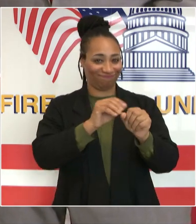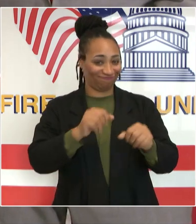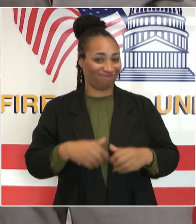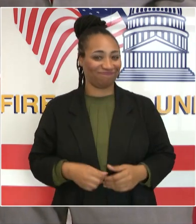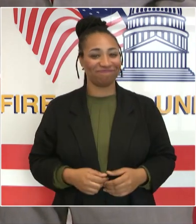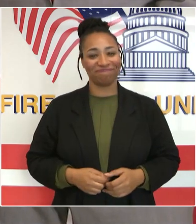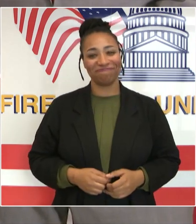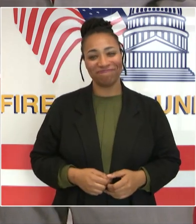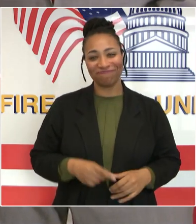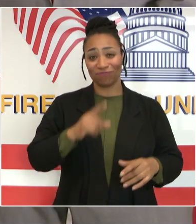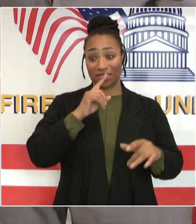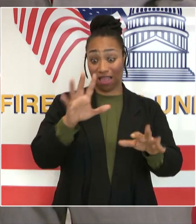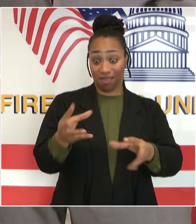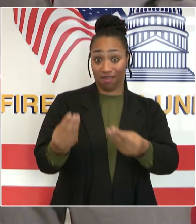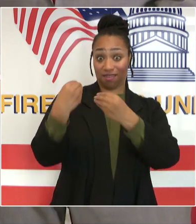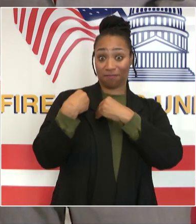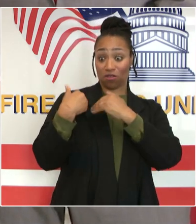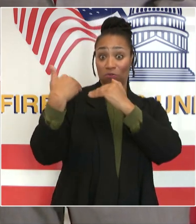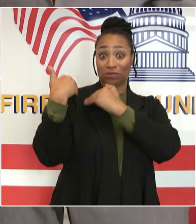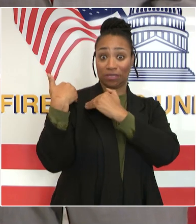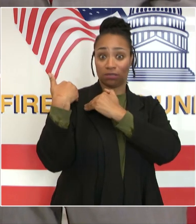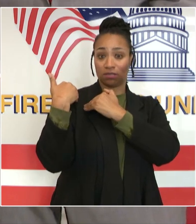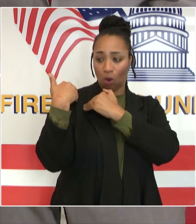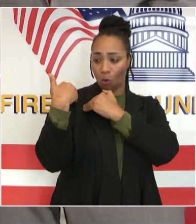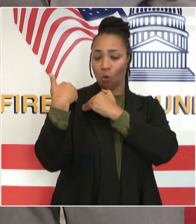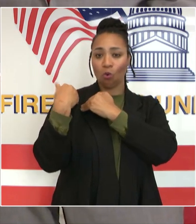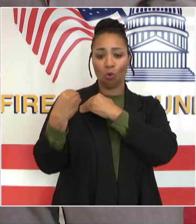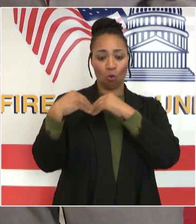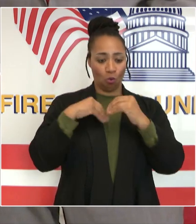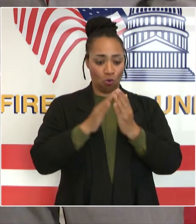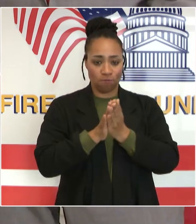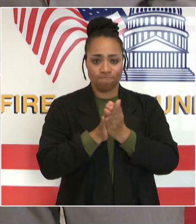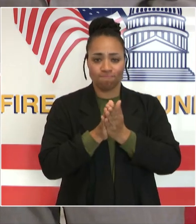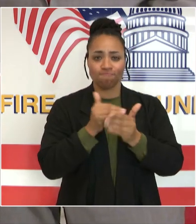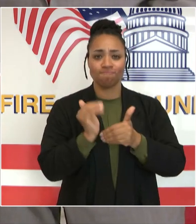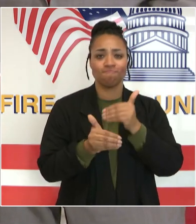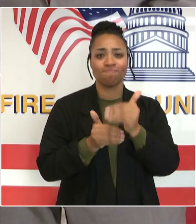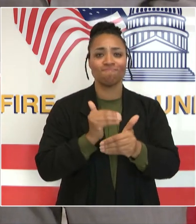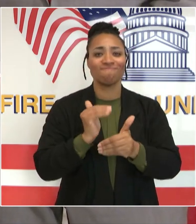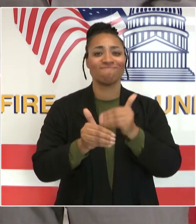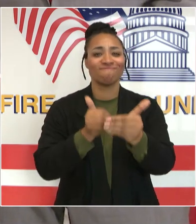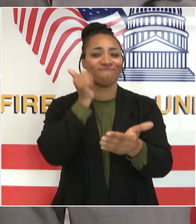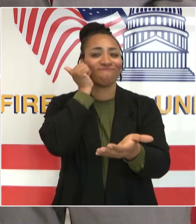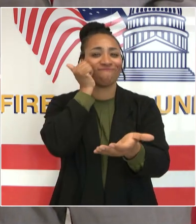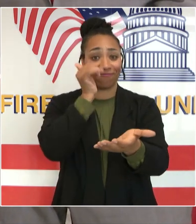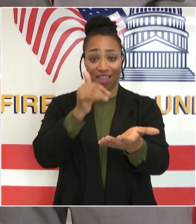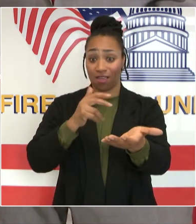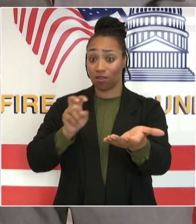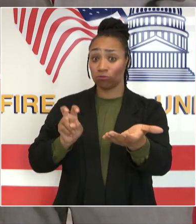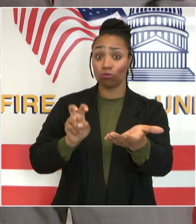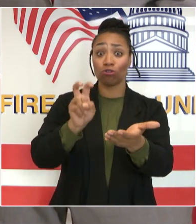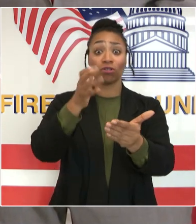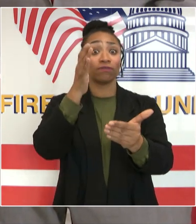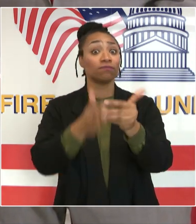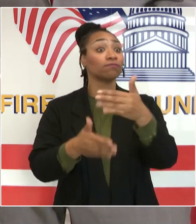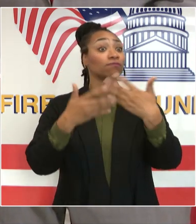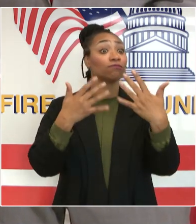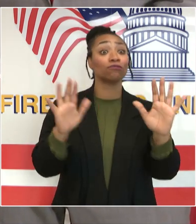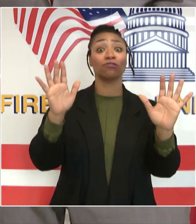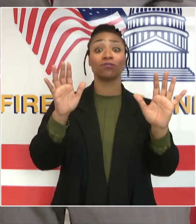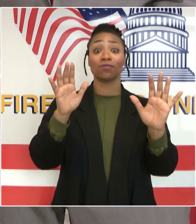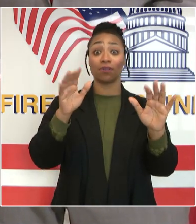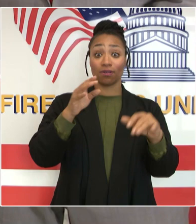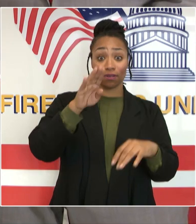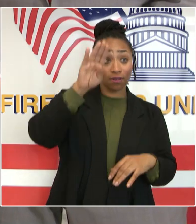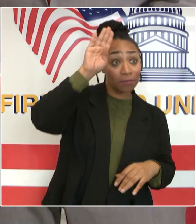that drives me every day. My journey doesn't end with me becoming a firefighter and EMT. My long-term